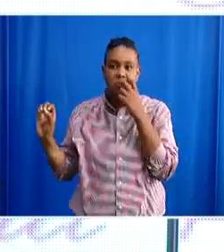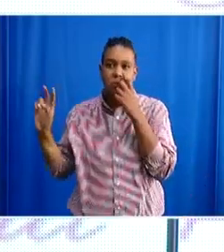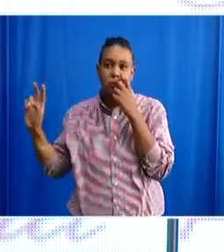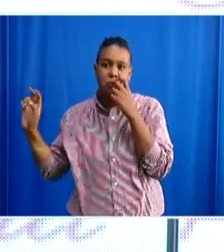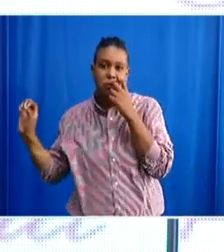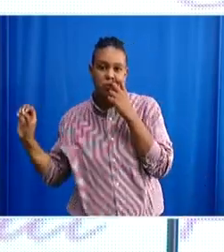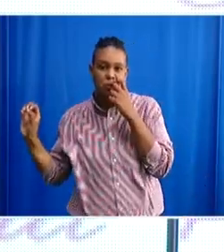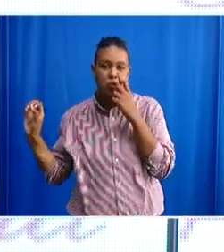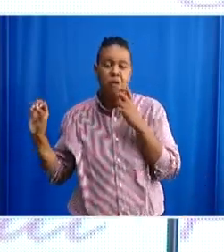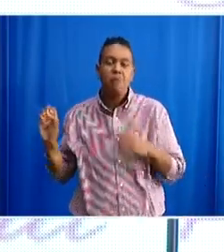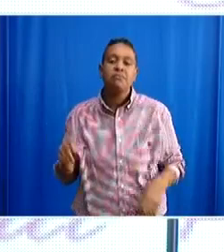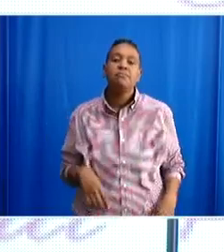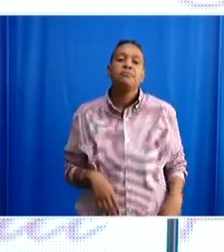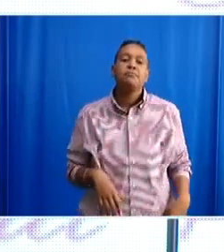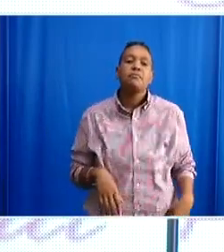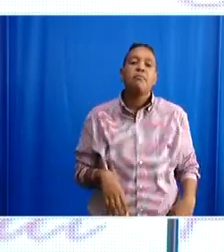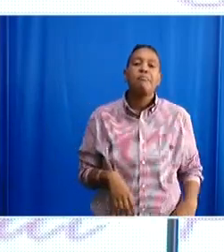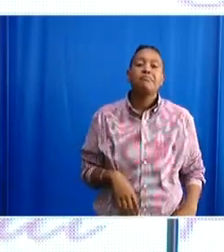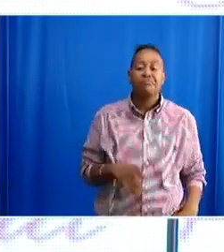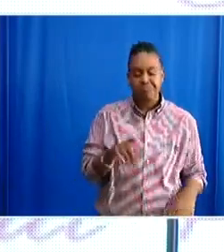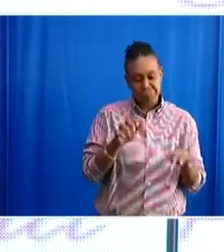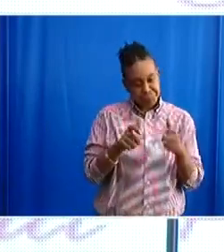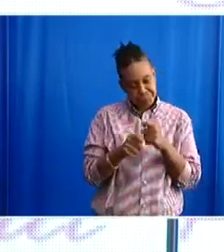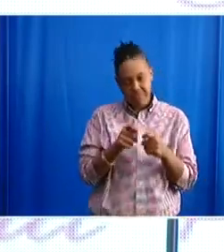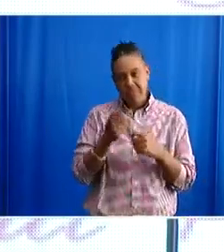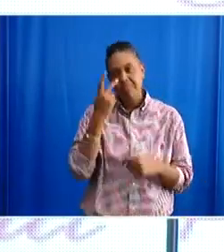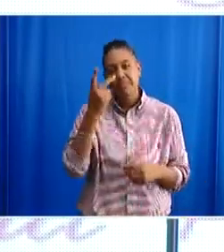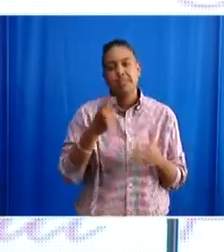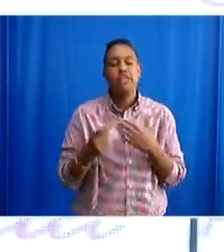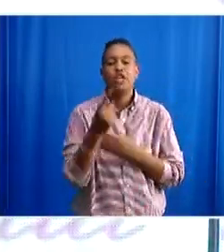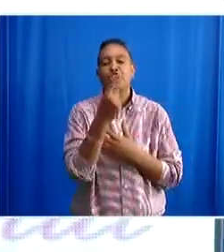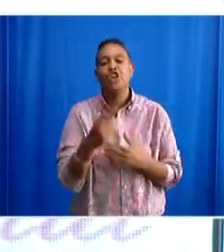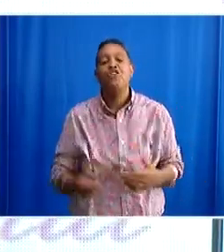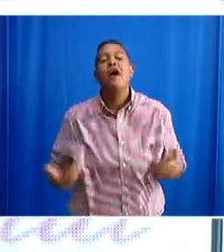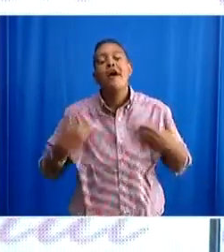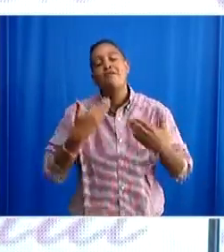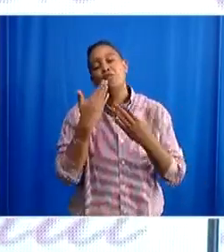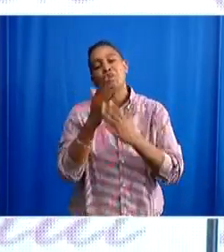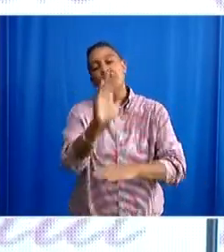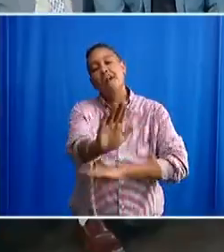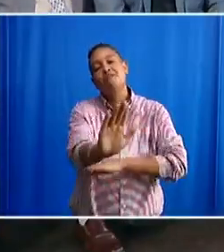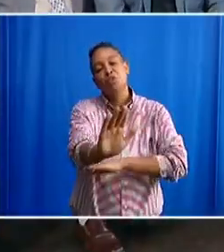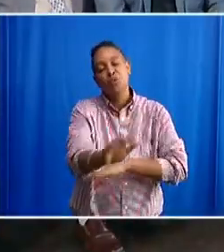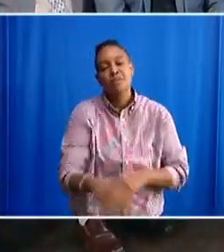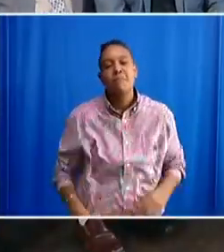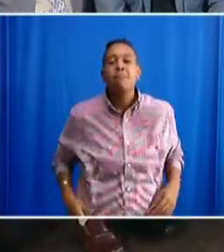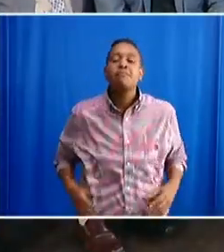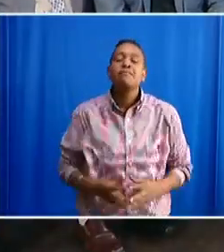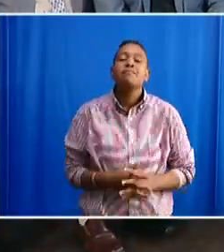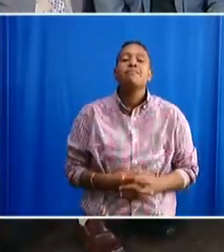2020. So log on and see you next year. Have a good afternoon.